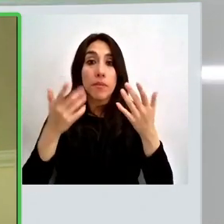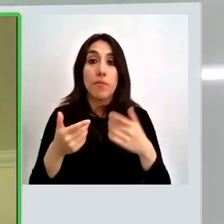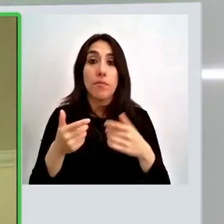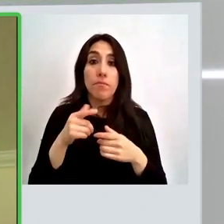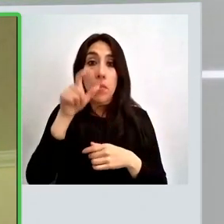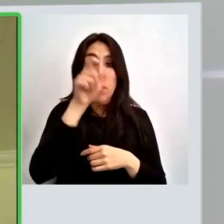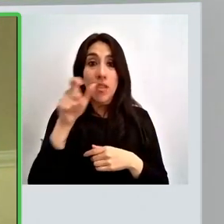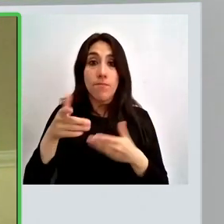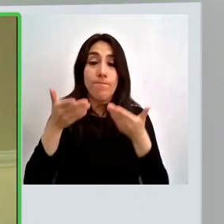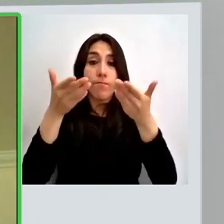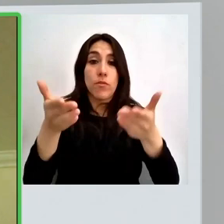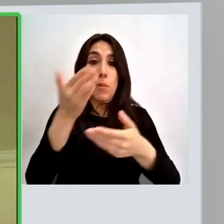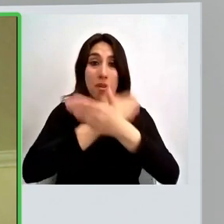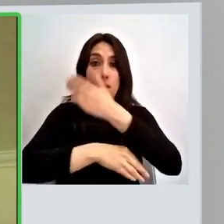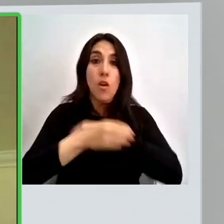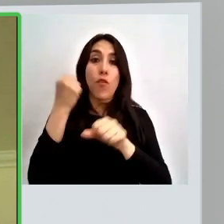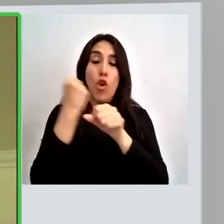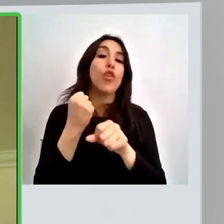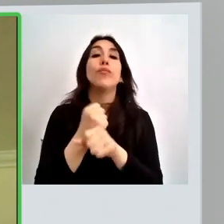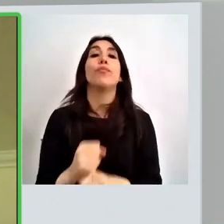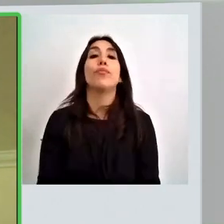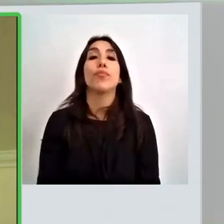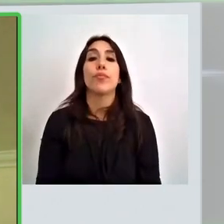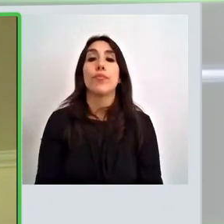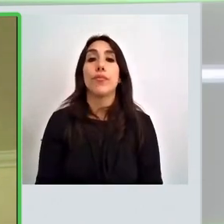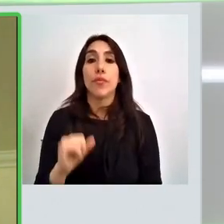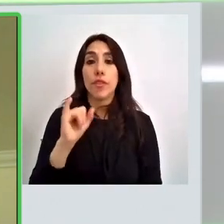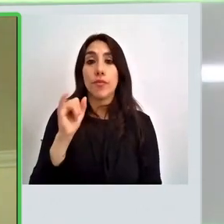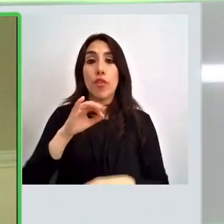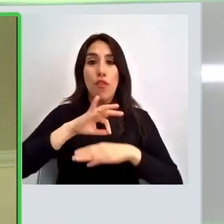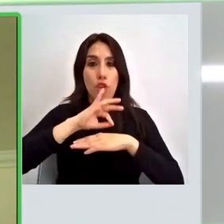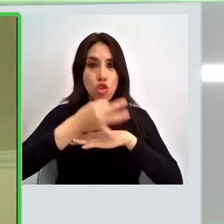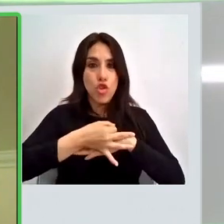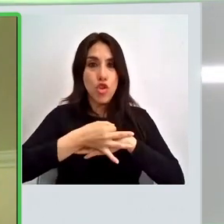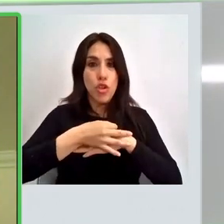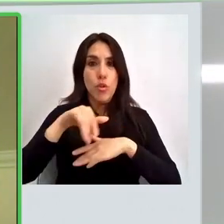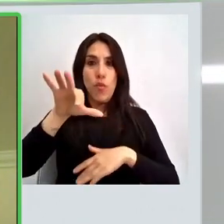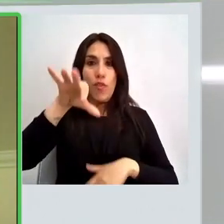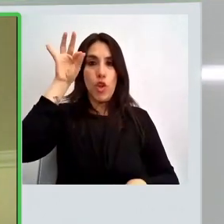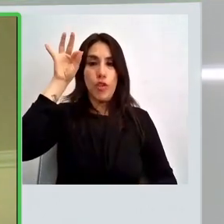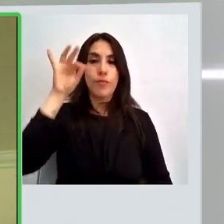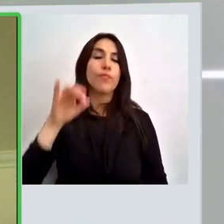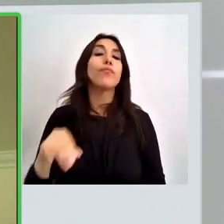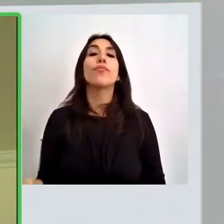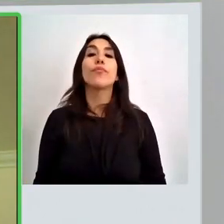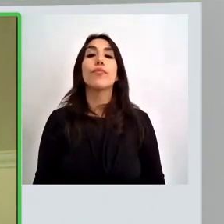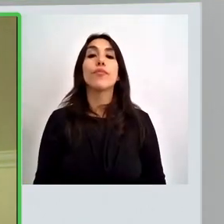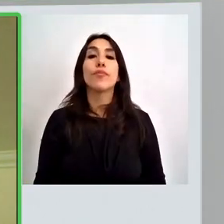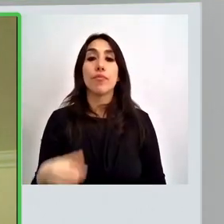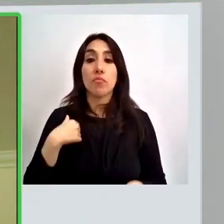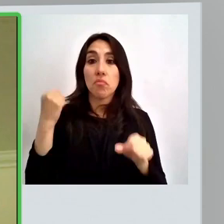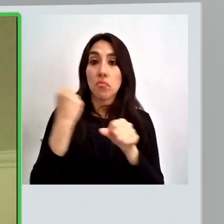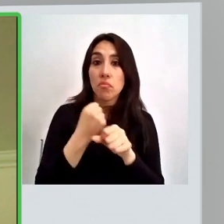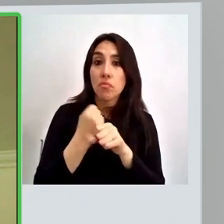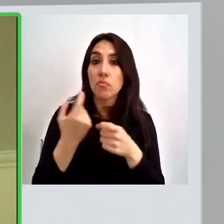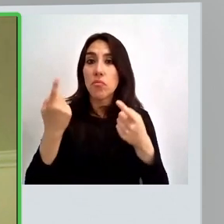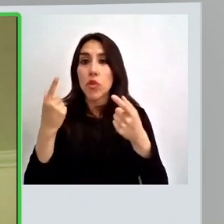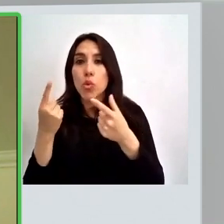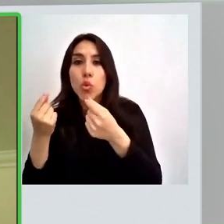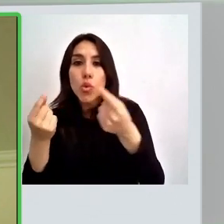to have it passed. And again, legislation alone is not